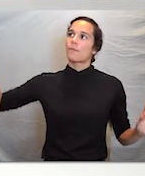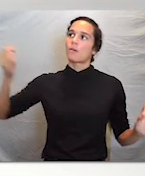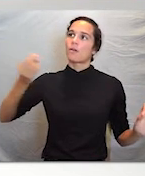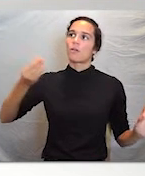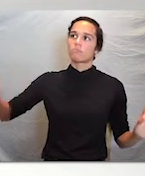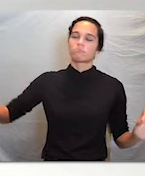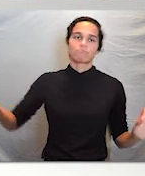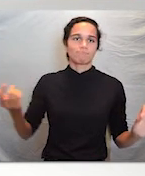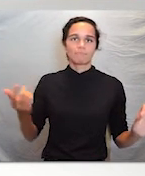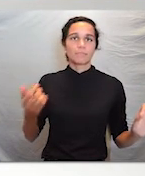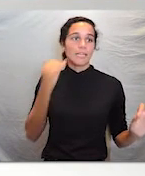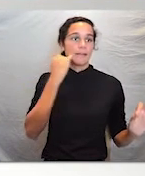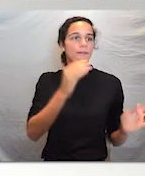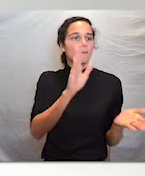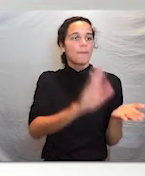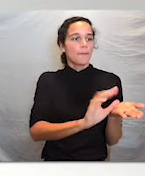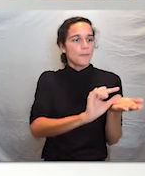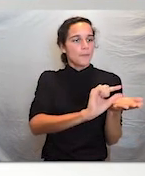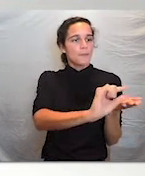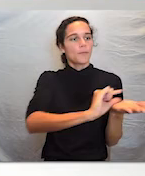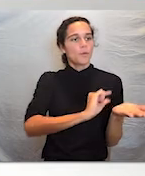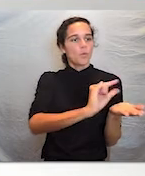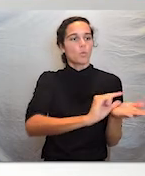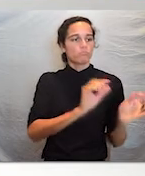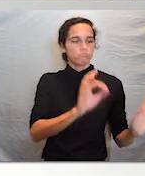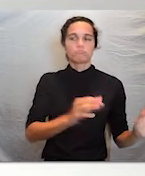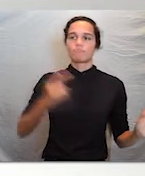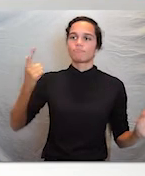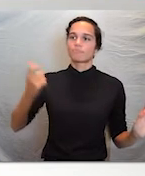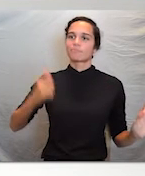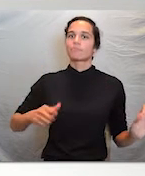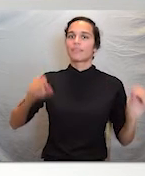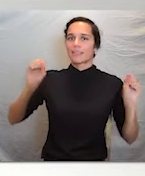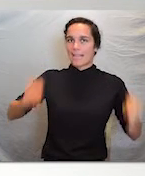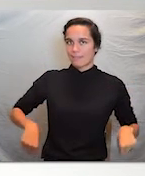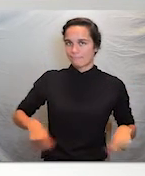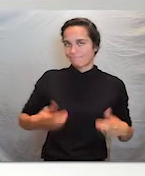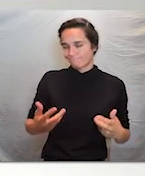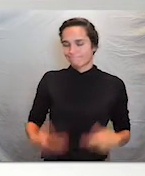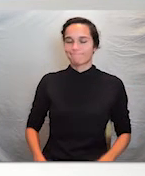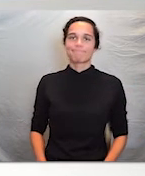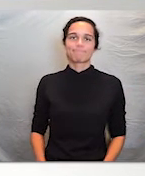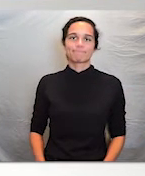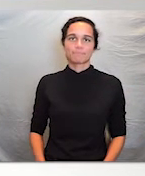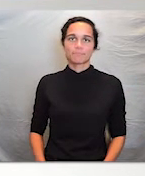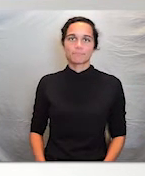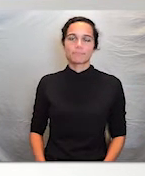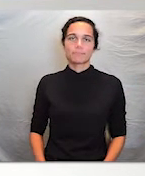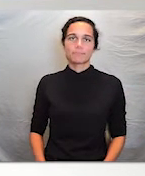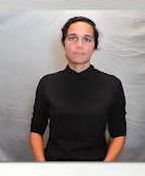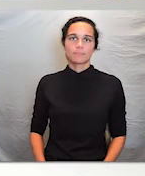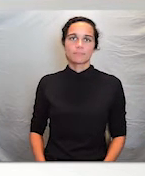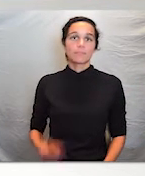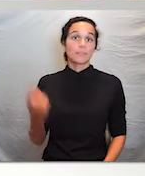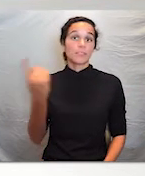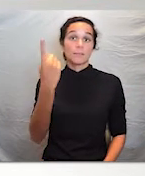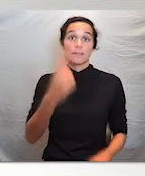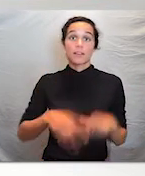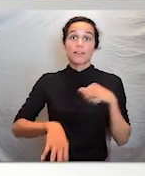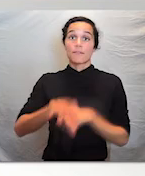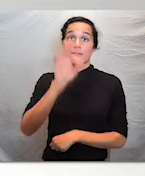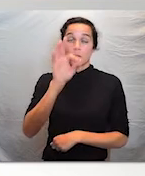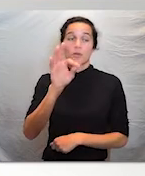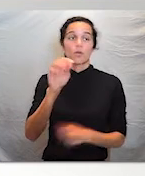Then you stay within the system. And what I found too, as I was being interviewed for several